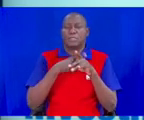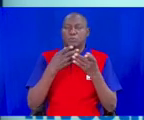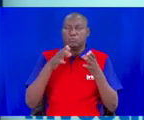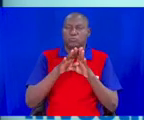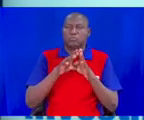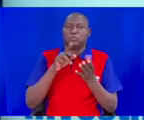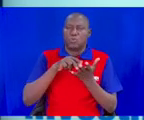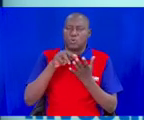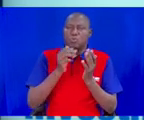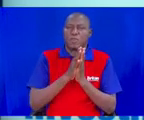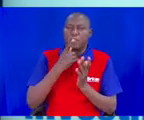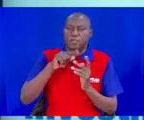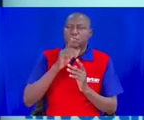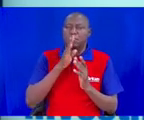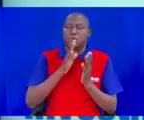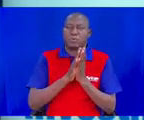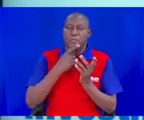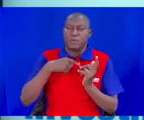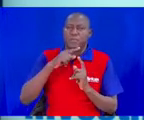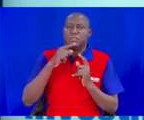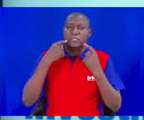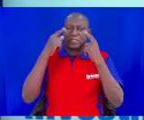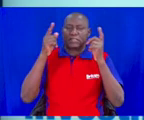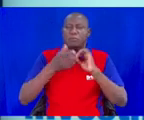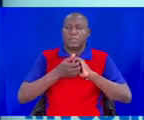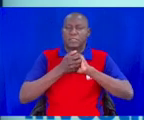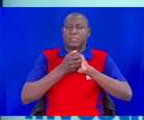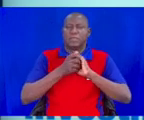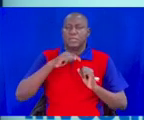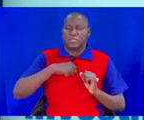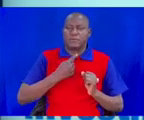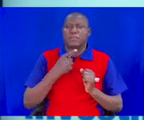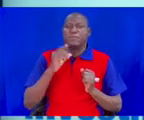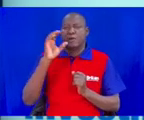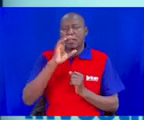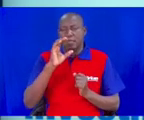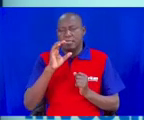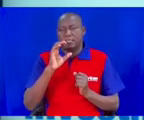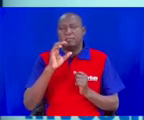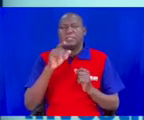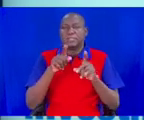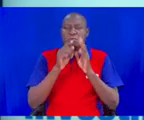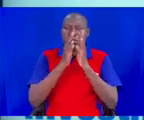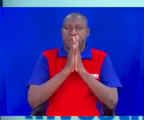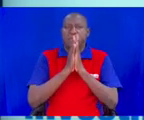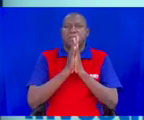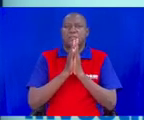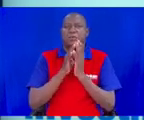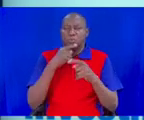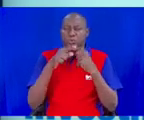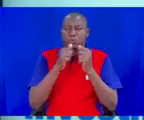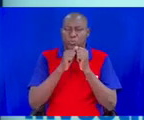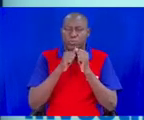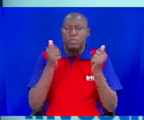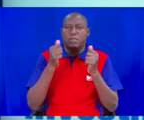walk with us, guide us, and we pray for a successful partnership between ourselves and our clients, and we also pray that they may keep well, and the